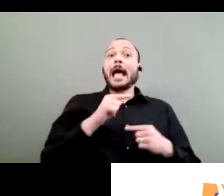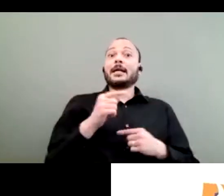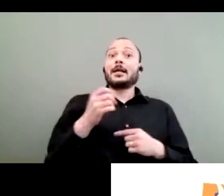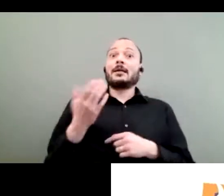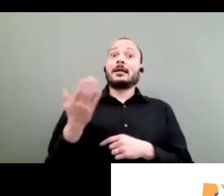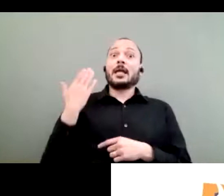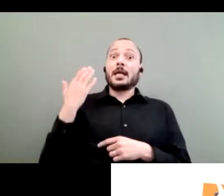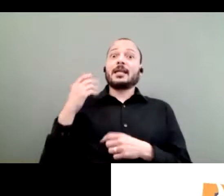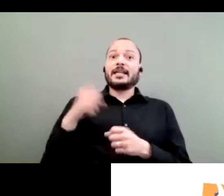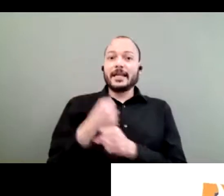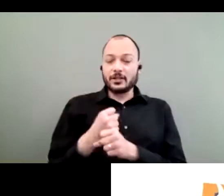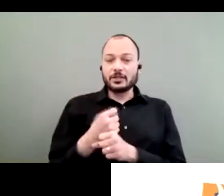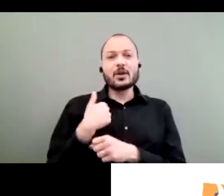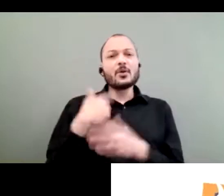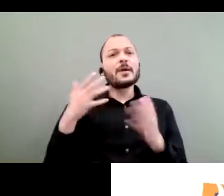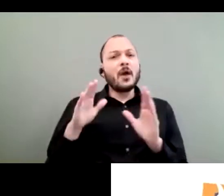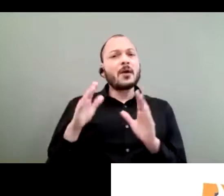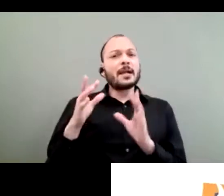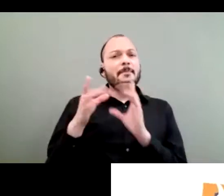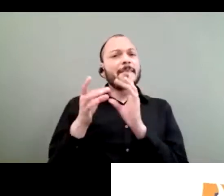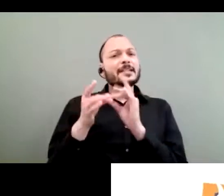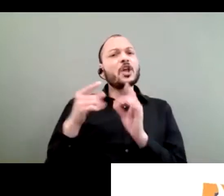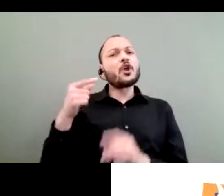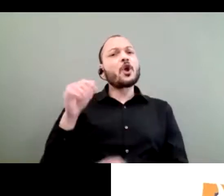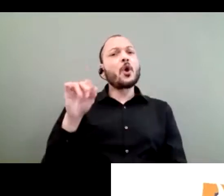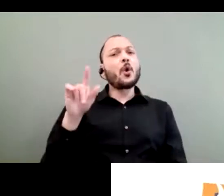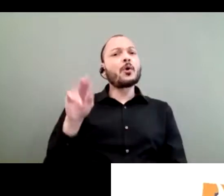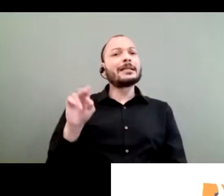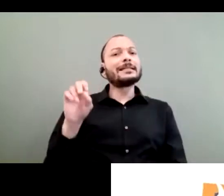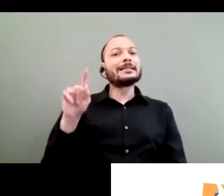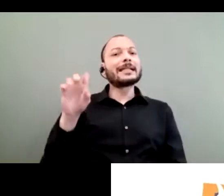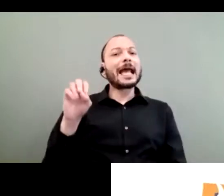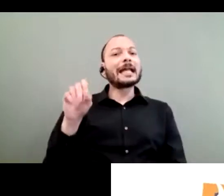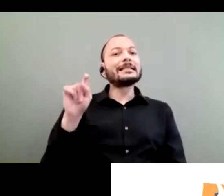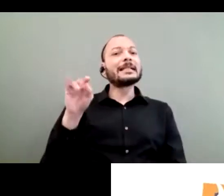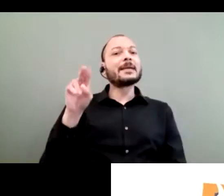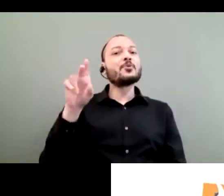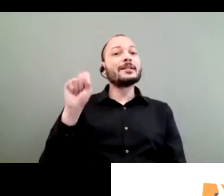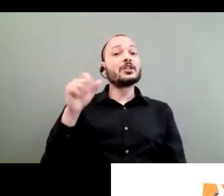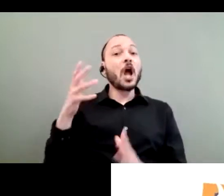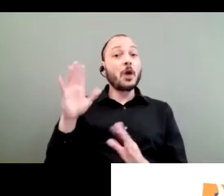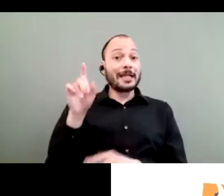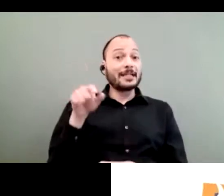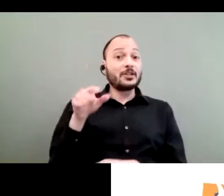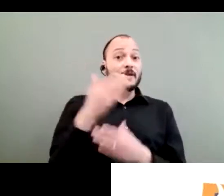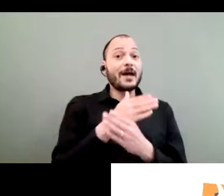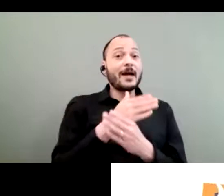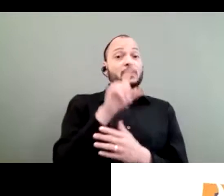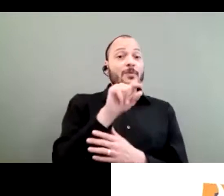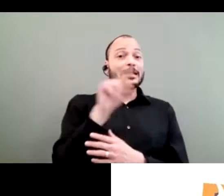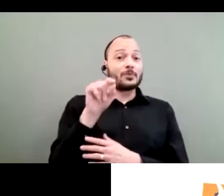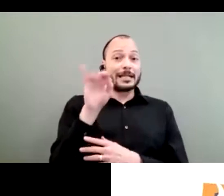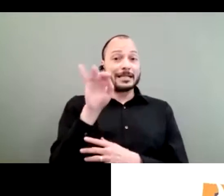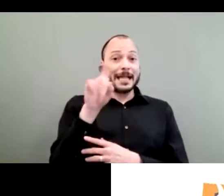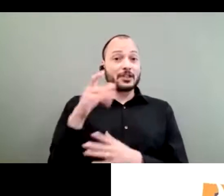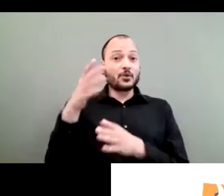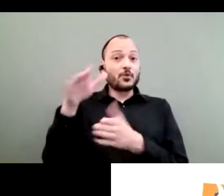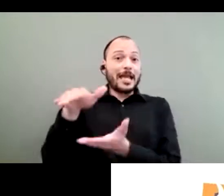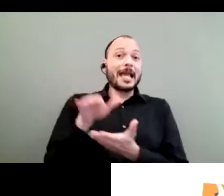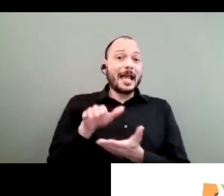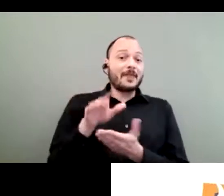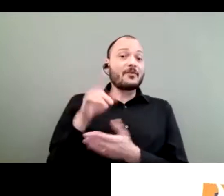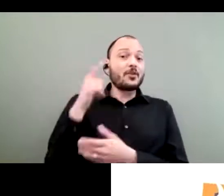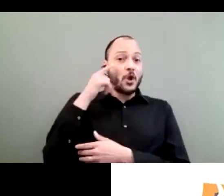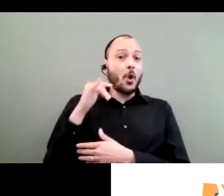mention the Golden State stimulus a bit. You need to have filed your 2020 taxes to receive the Golden State stimulus. So if you didn't